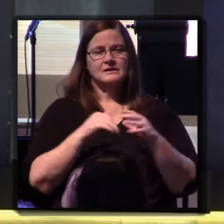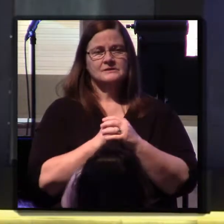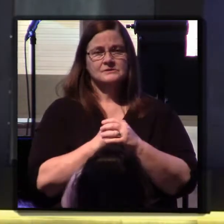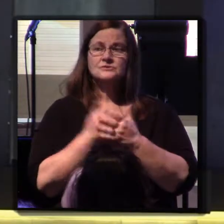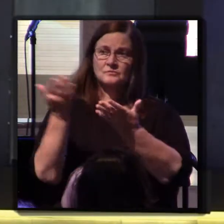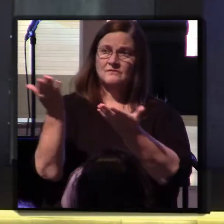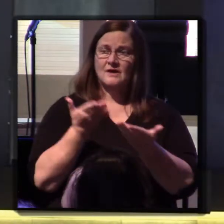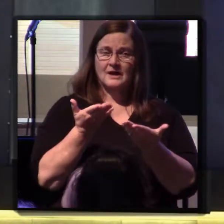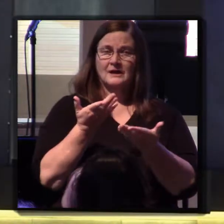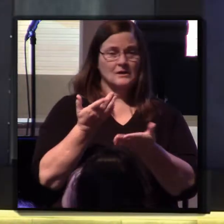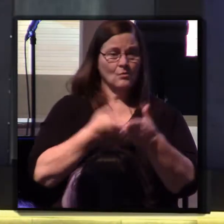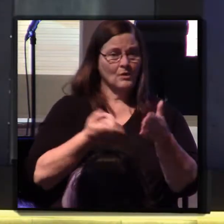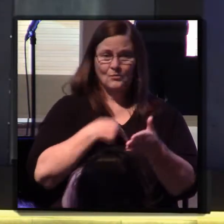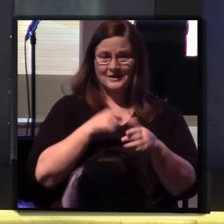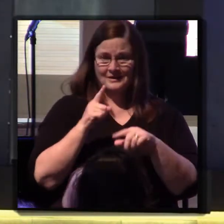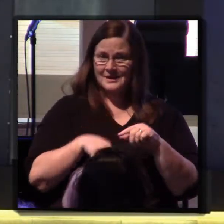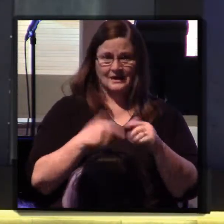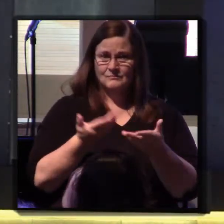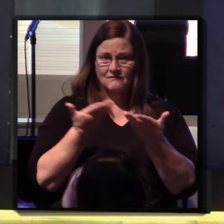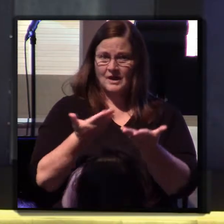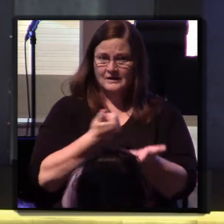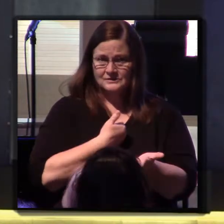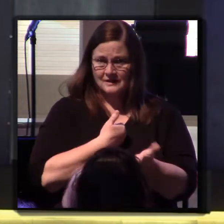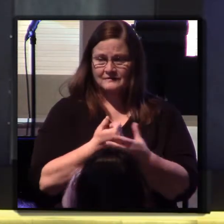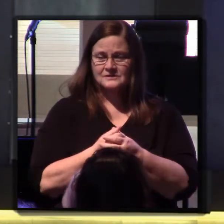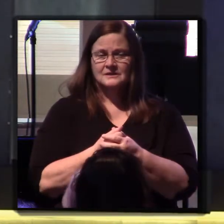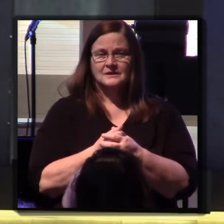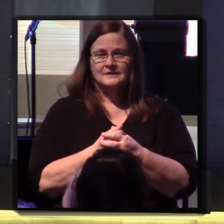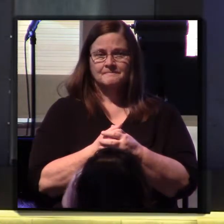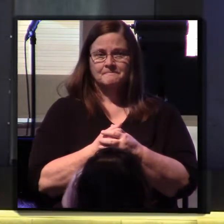as a sacrifice, to provide what we